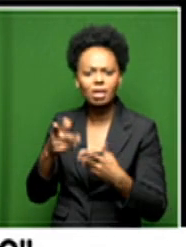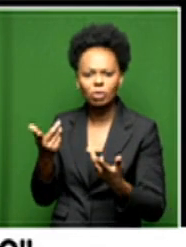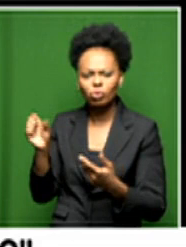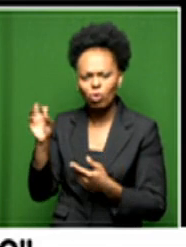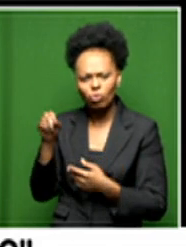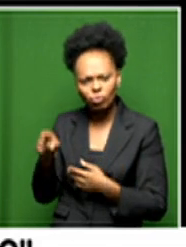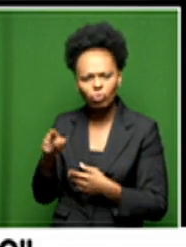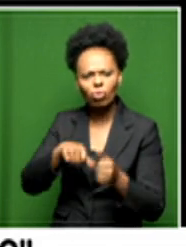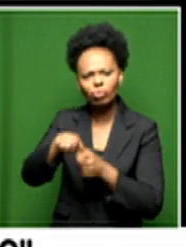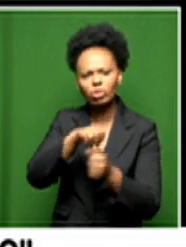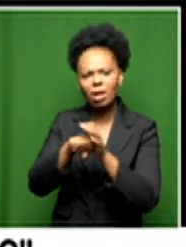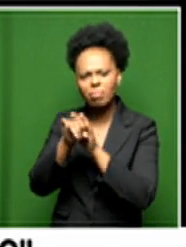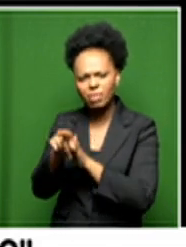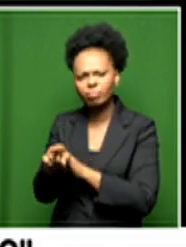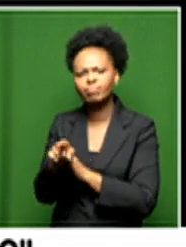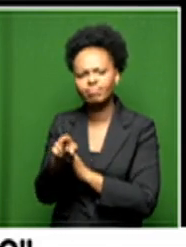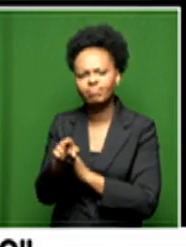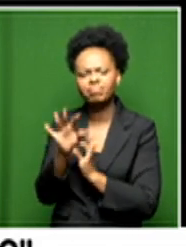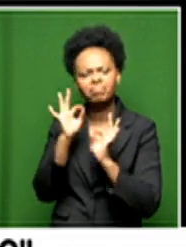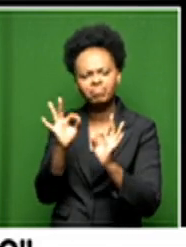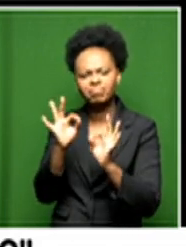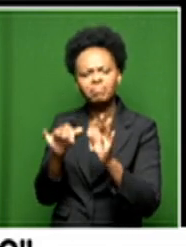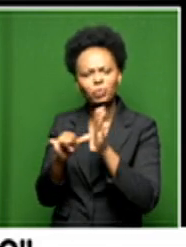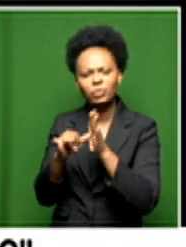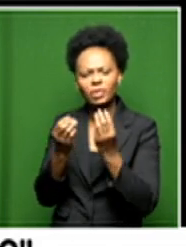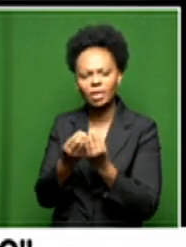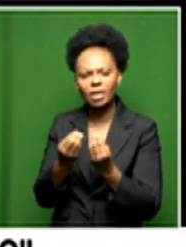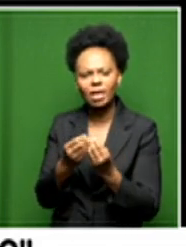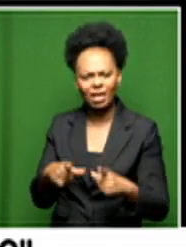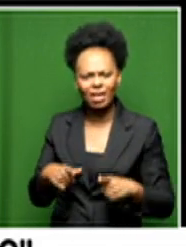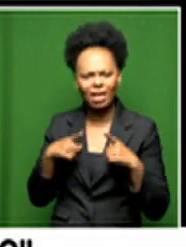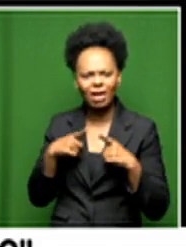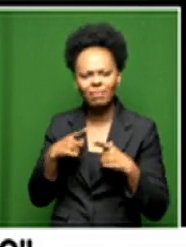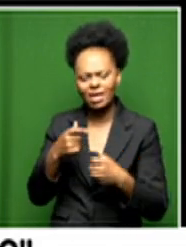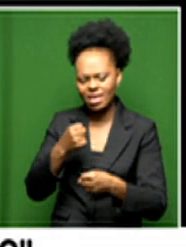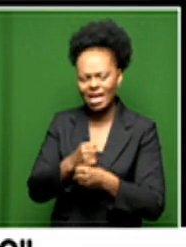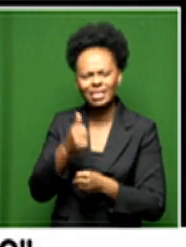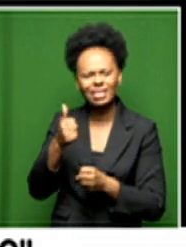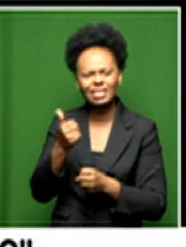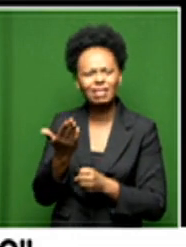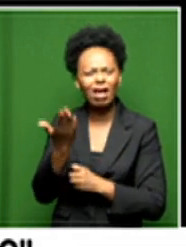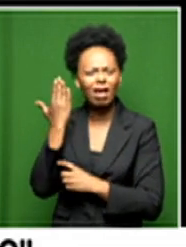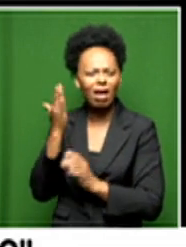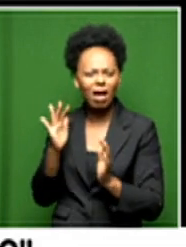travel stories is quite phenomenal. Just take us back to how your life was 6 years ago.